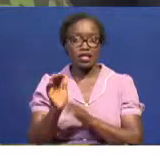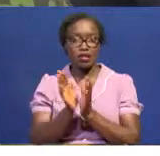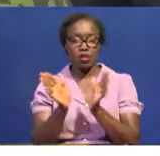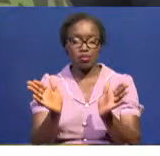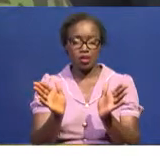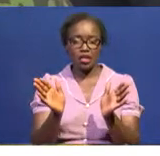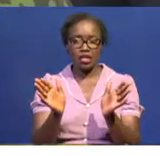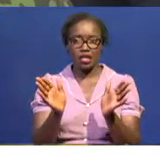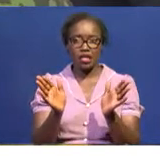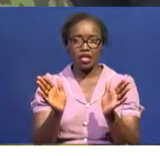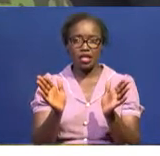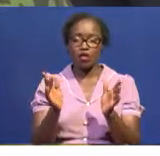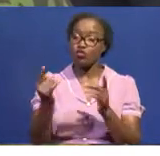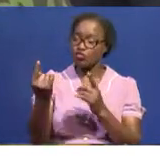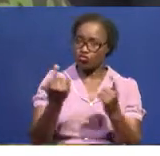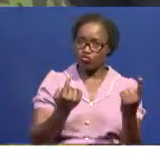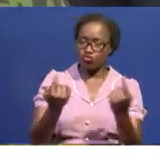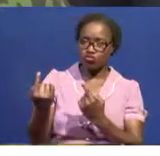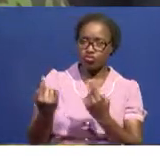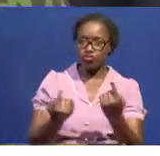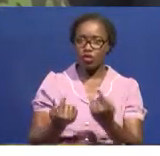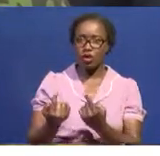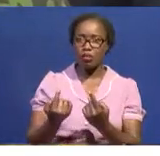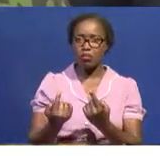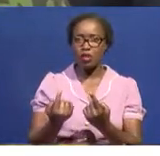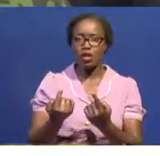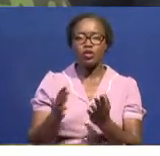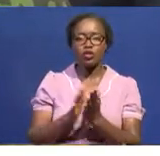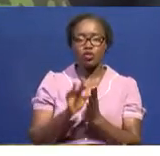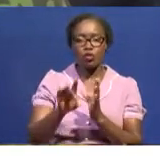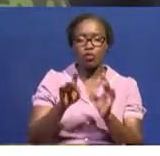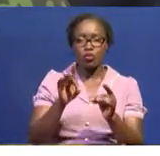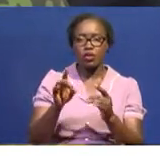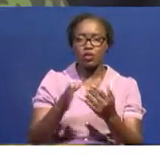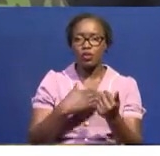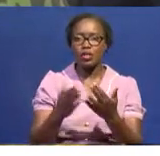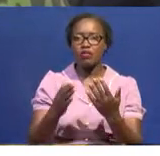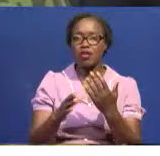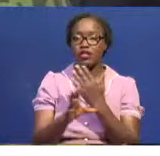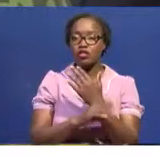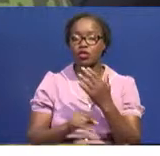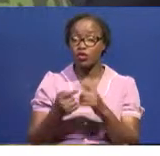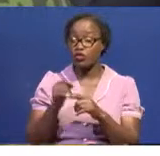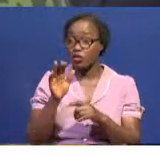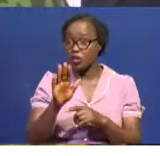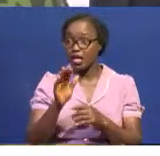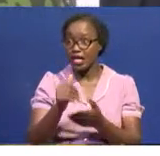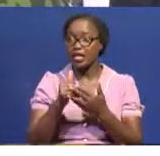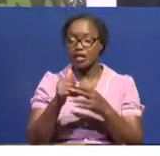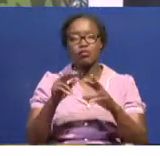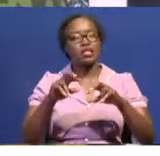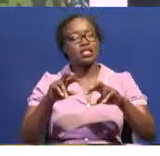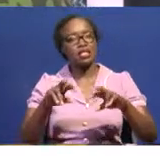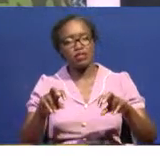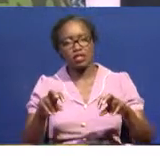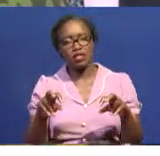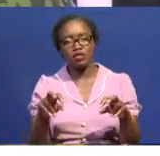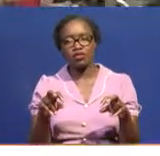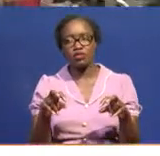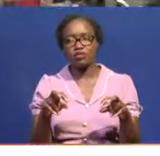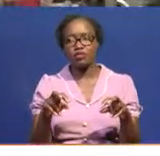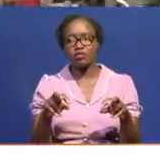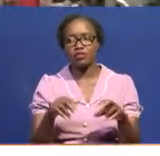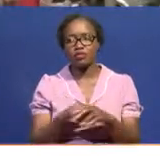public wajitokeze ili waweze kutabua ile vitu yao imeimbwa na tusaidie katika uchunguzi